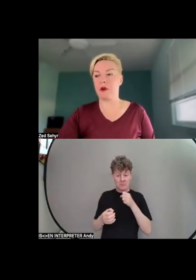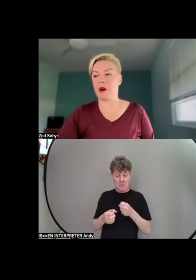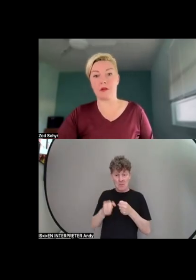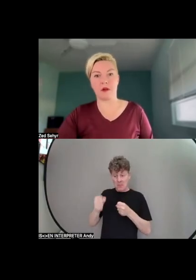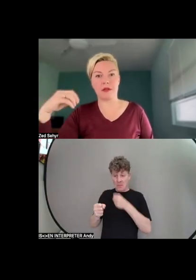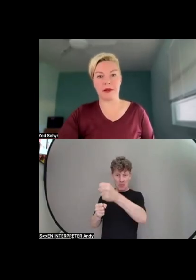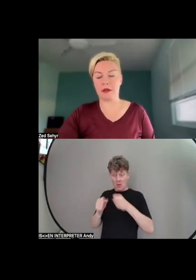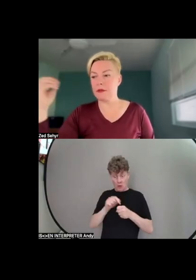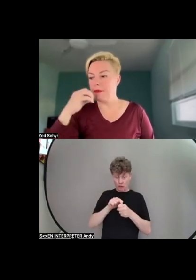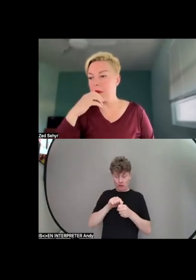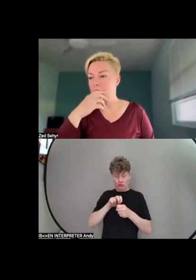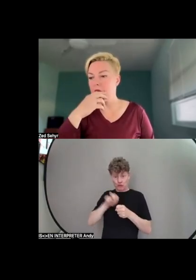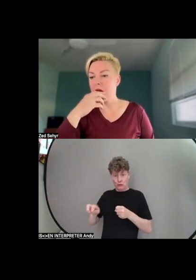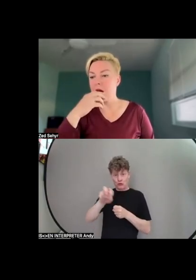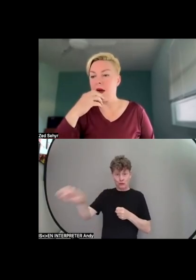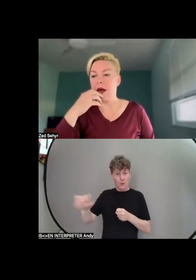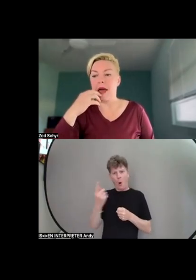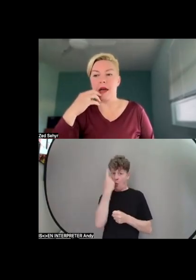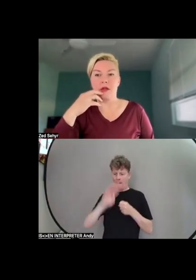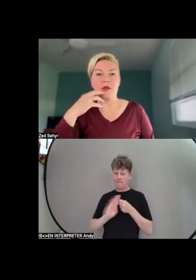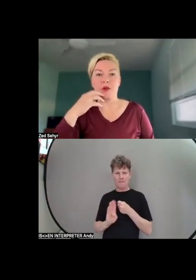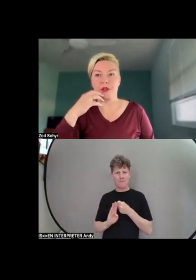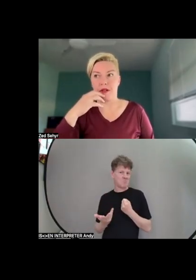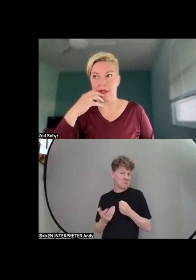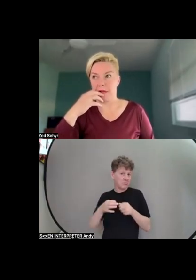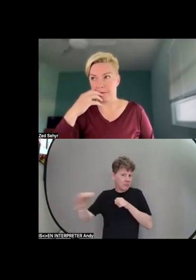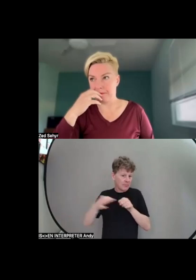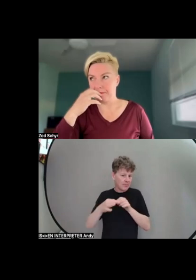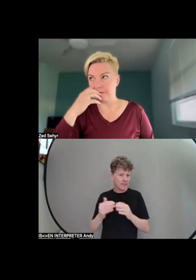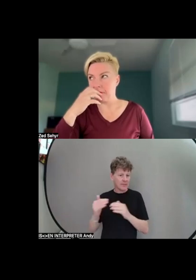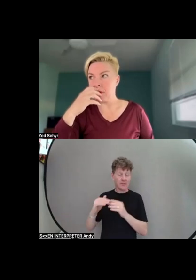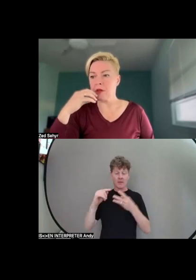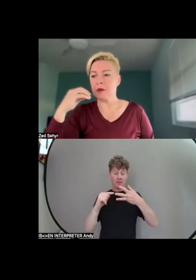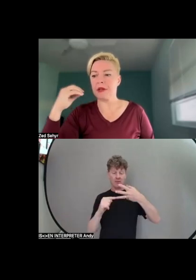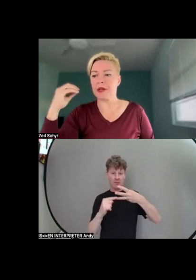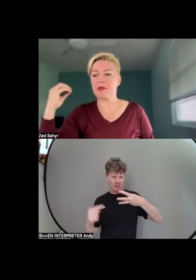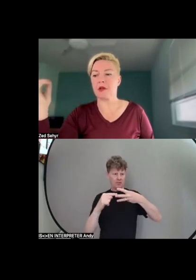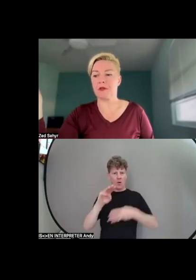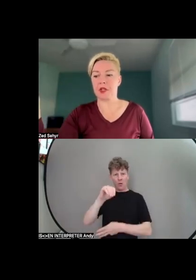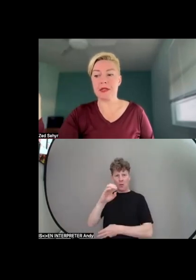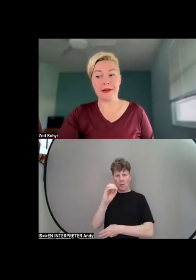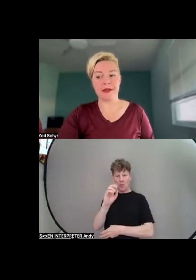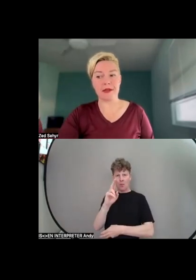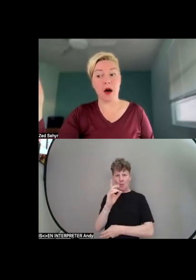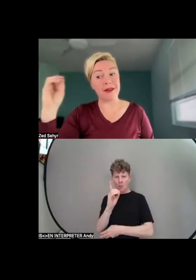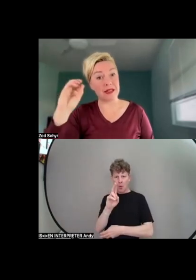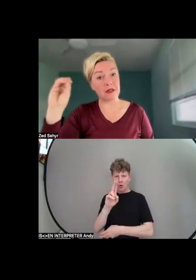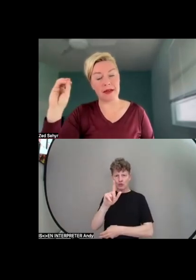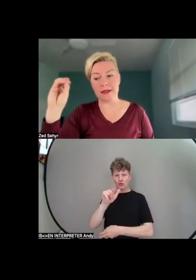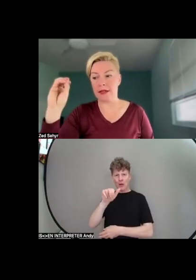move across the lexicon, and modularity. So the clustering coefficient tells us